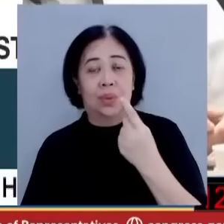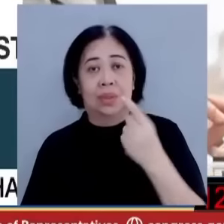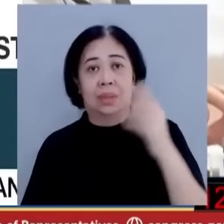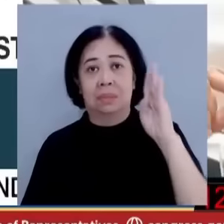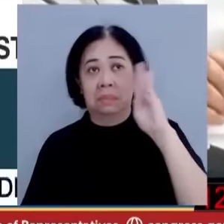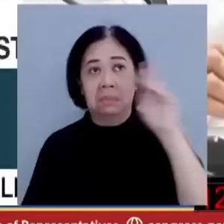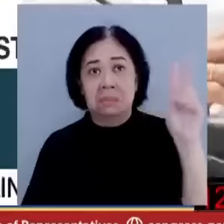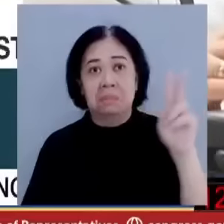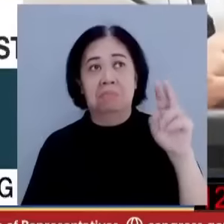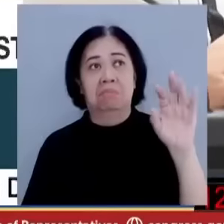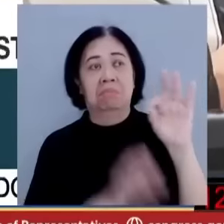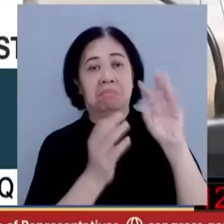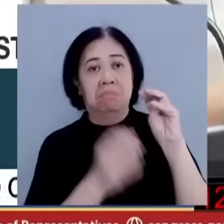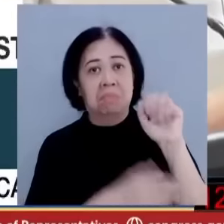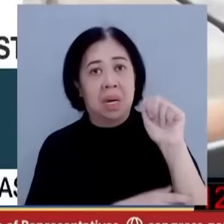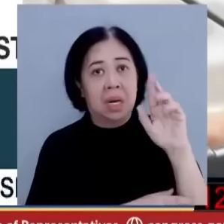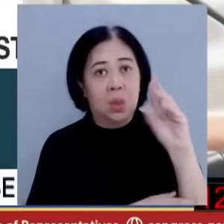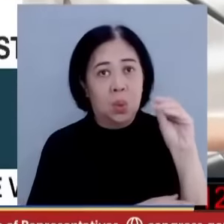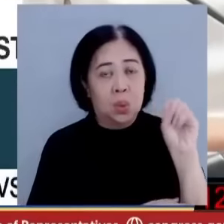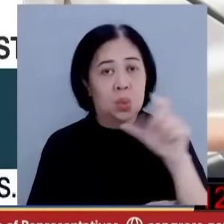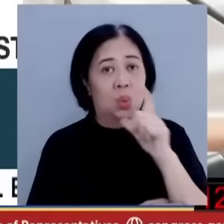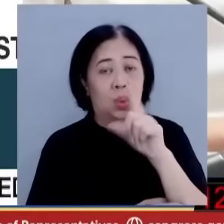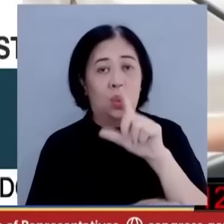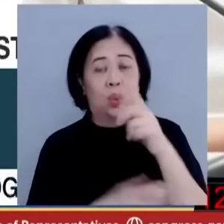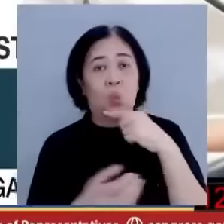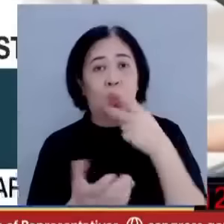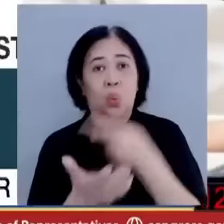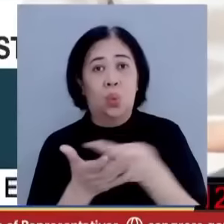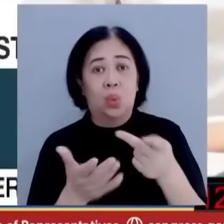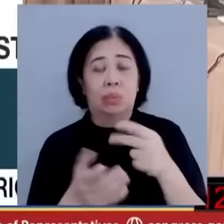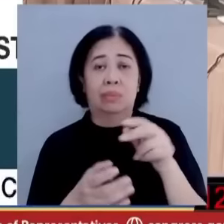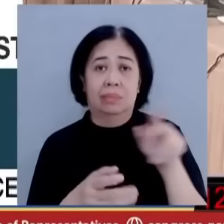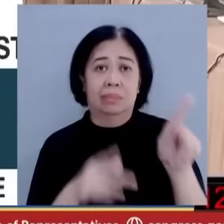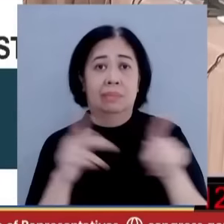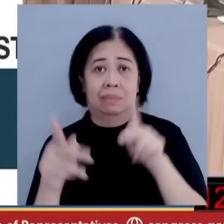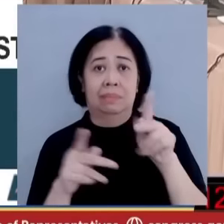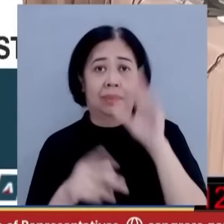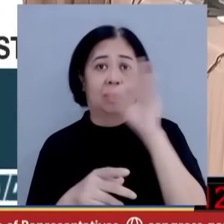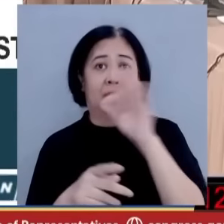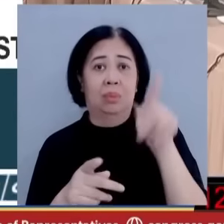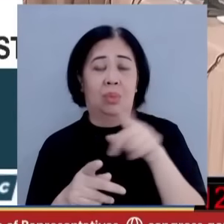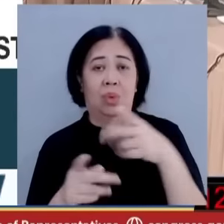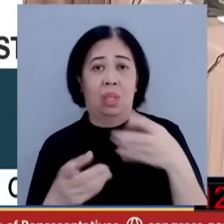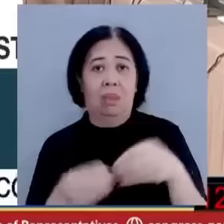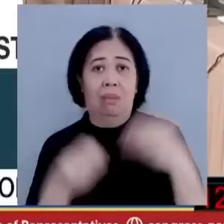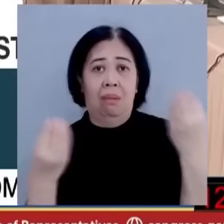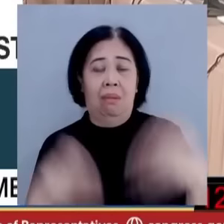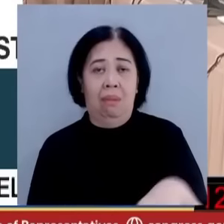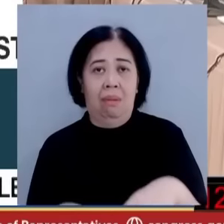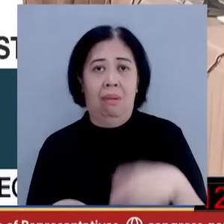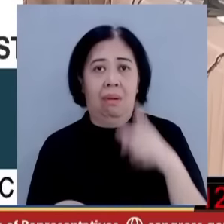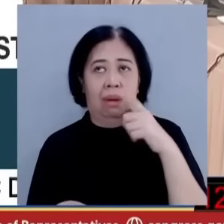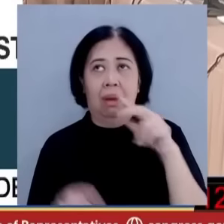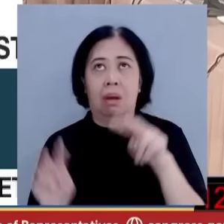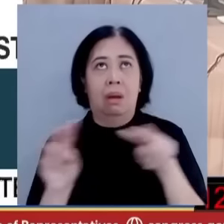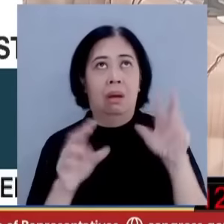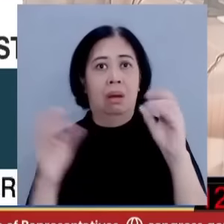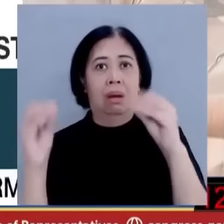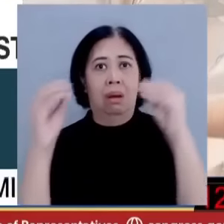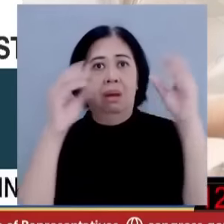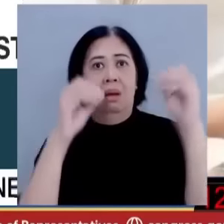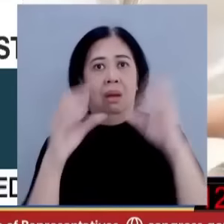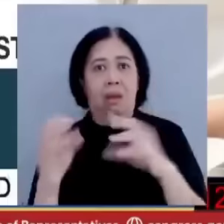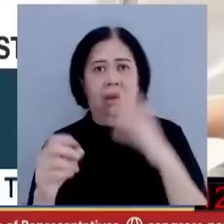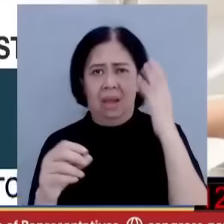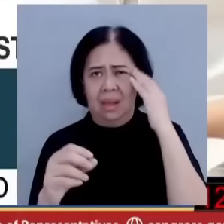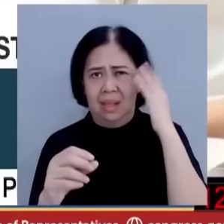the administration. The losers ultimately is the all of the Filipinos, the whole of the country. We've seen how extra